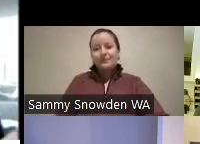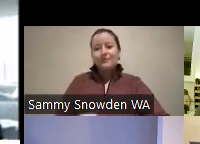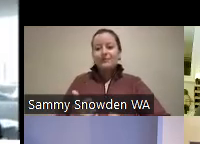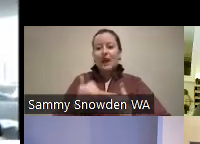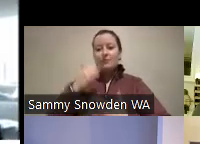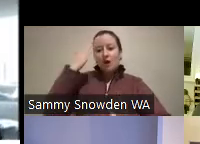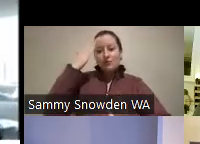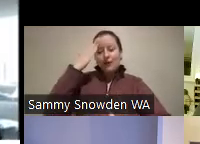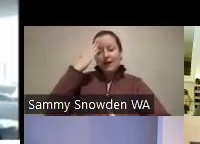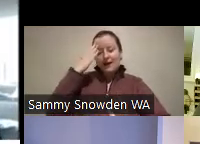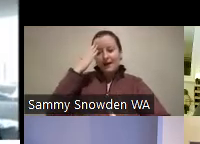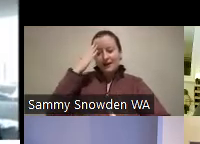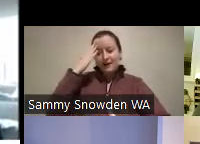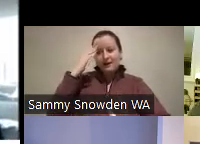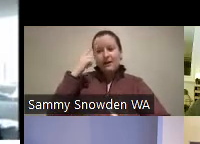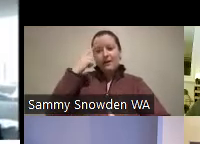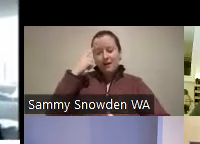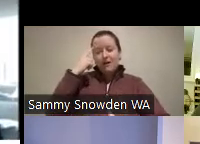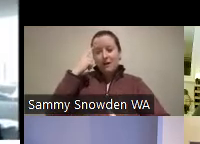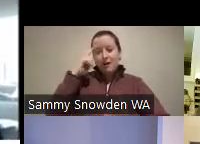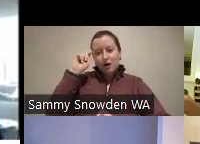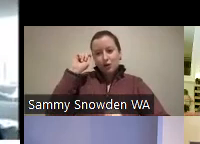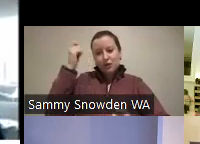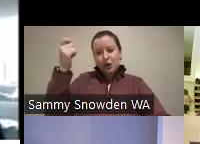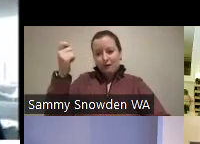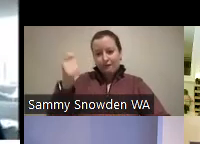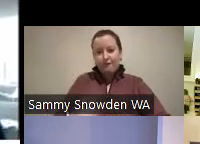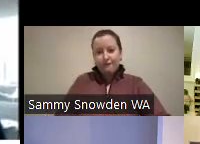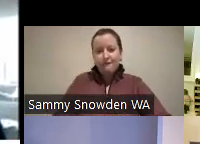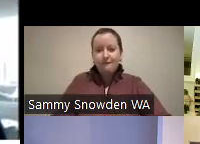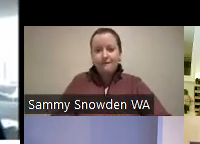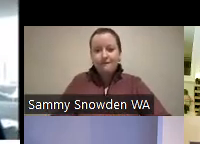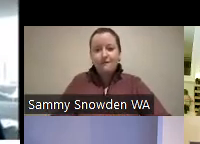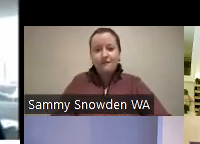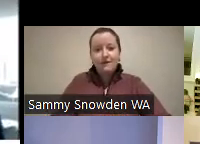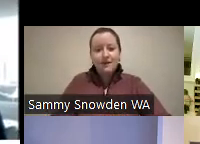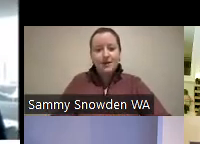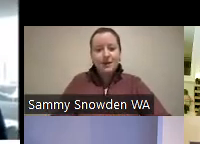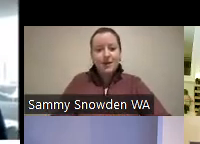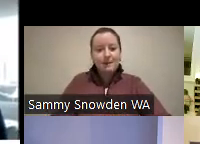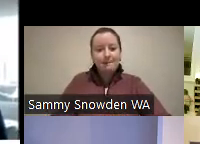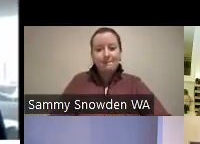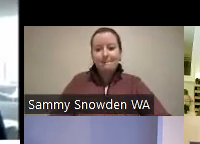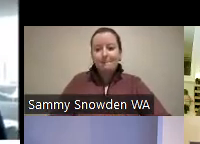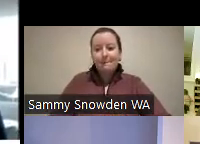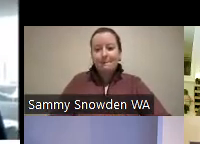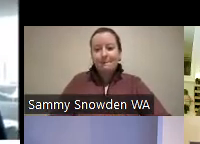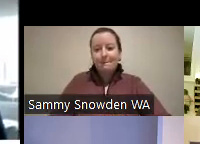So clearing any stressful thoughts from your mind, which is where journaling can come in really handy. But obviously, if you do